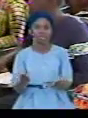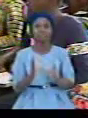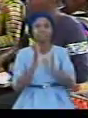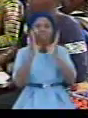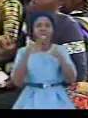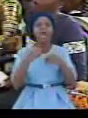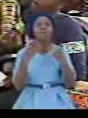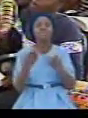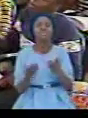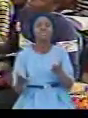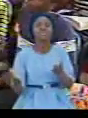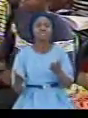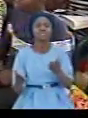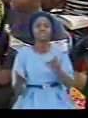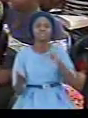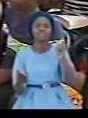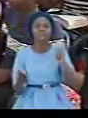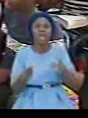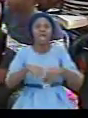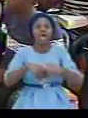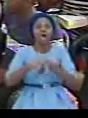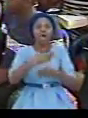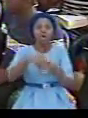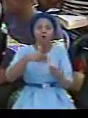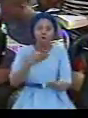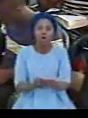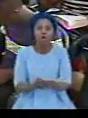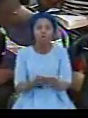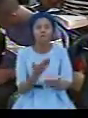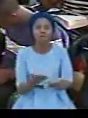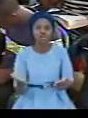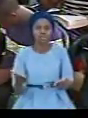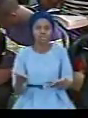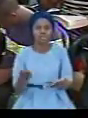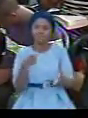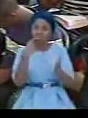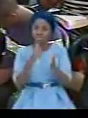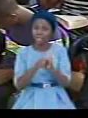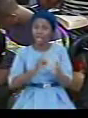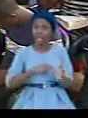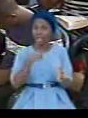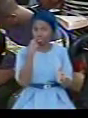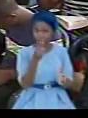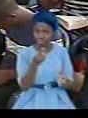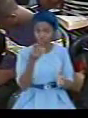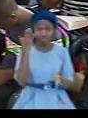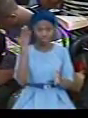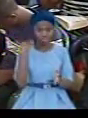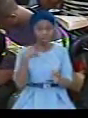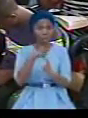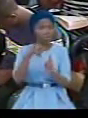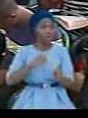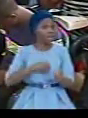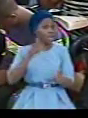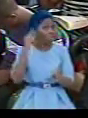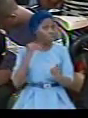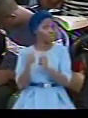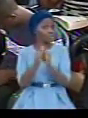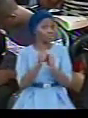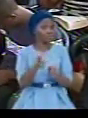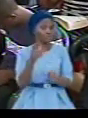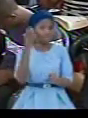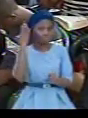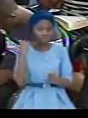hear your voice. How many things? He said, I told you when I was yet with you that